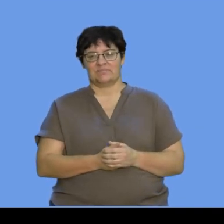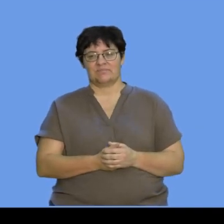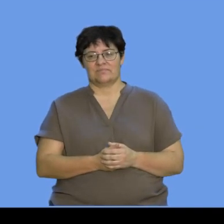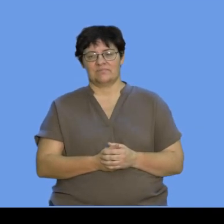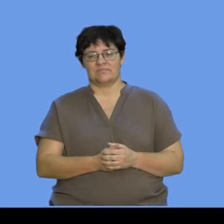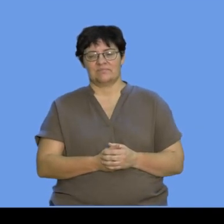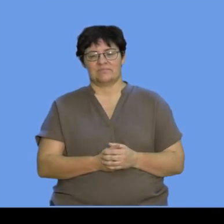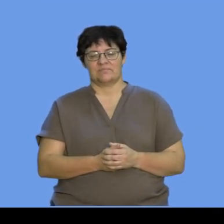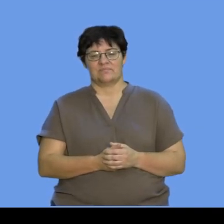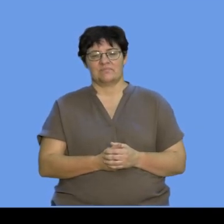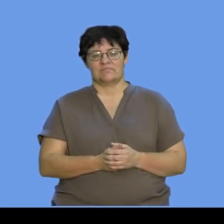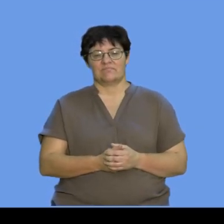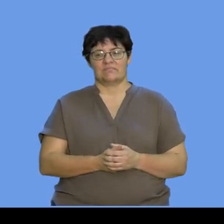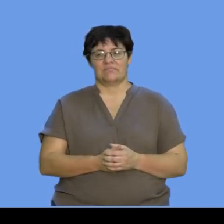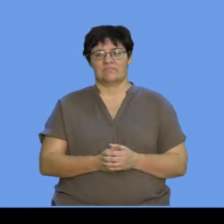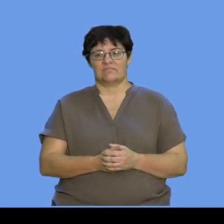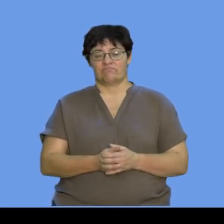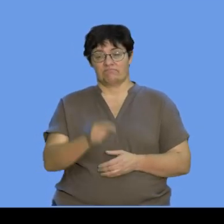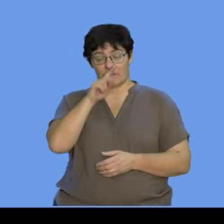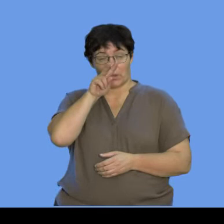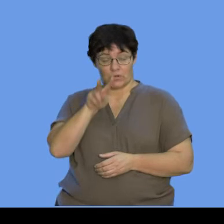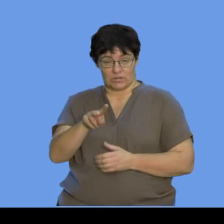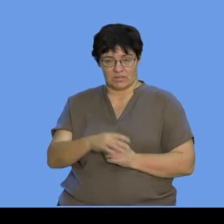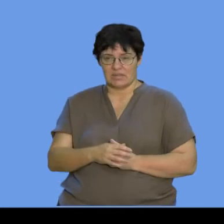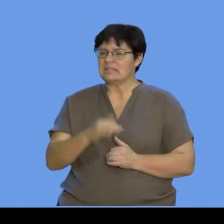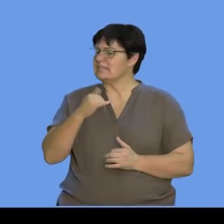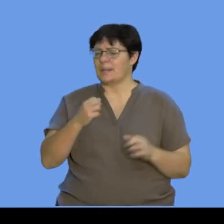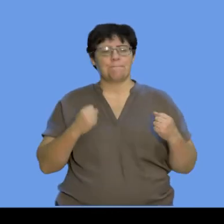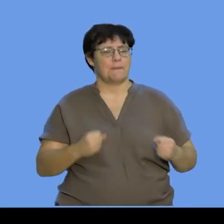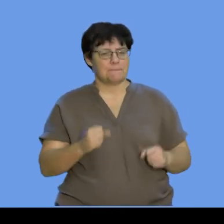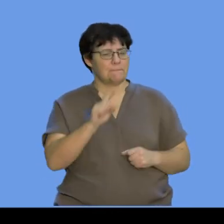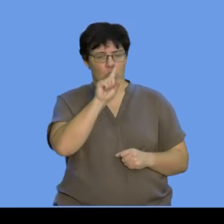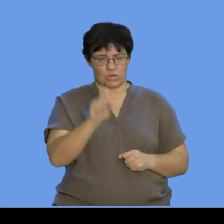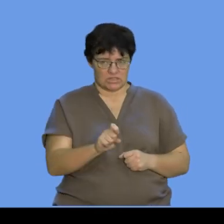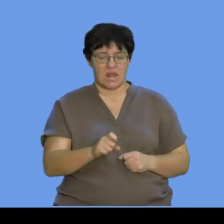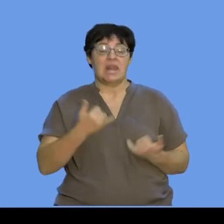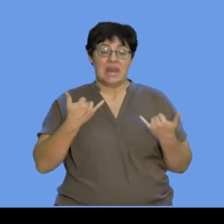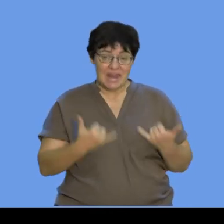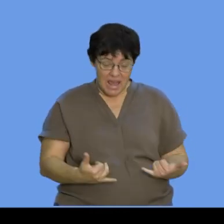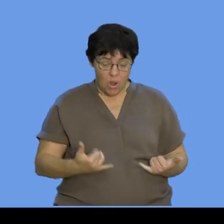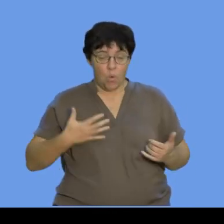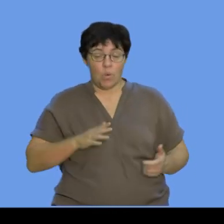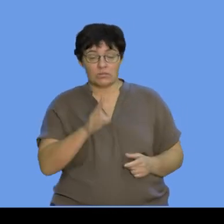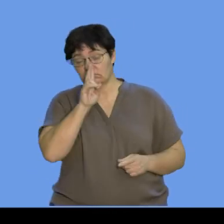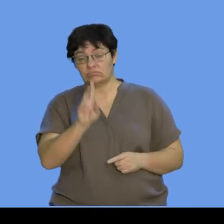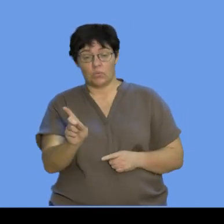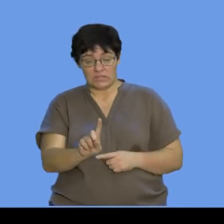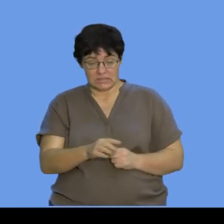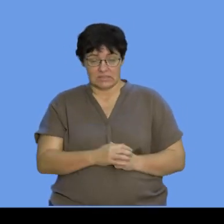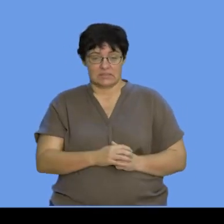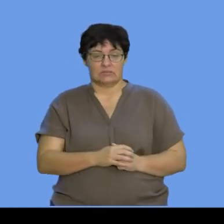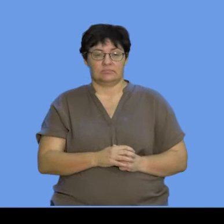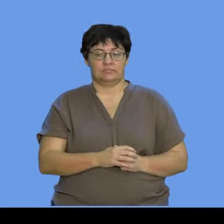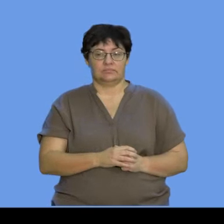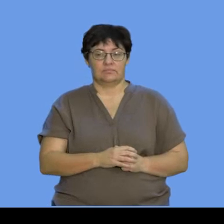Now, let's look at this one here. It's still the same question. They just want us to now show the concept